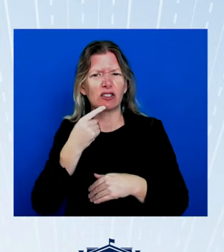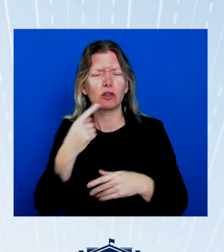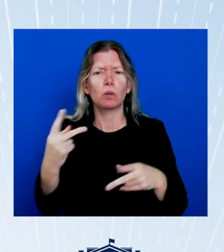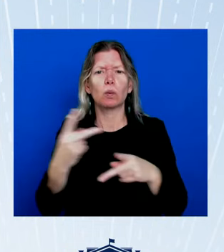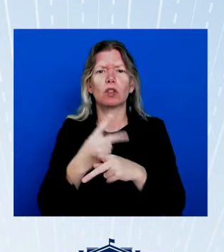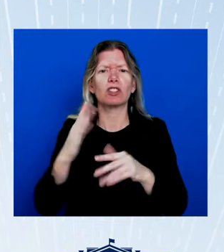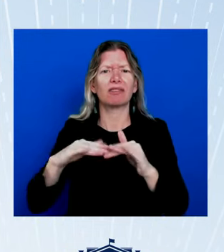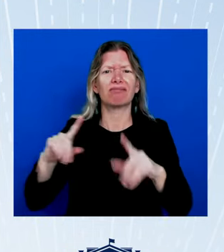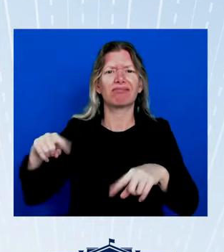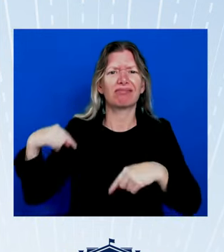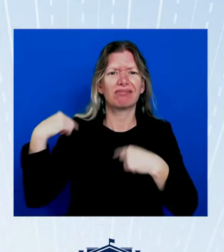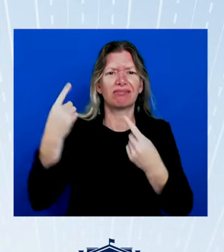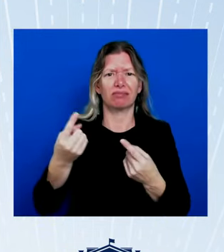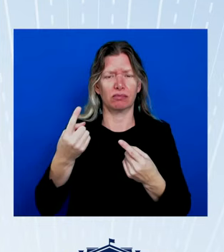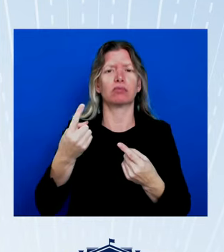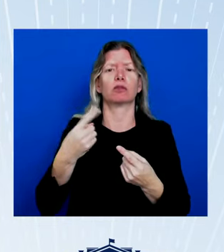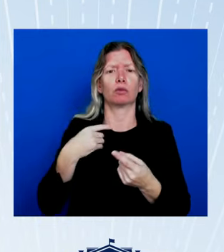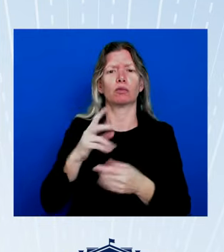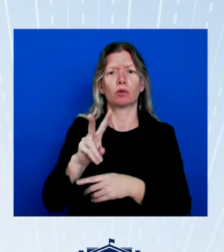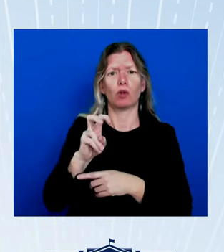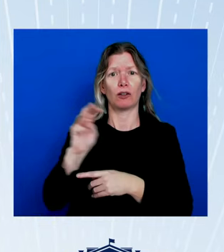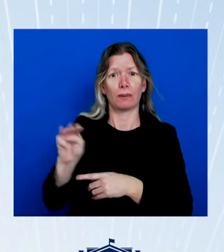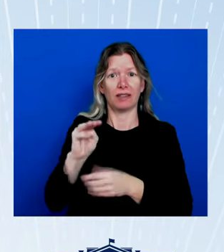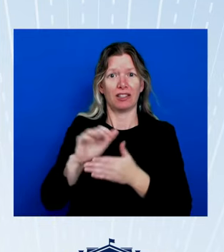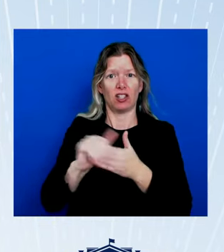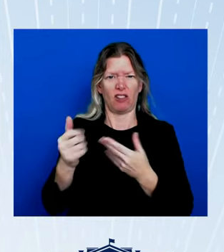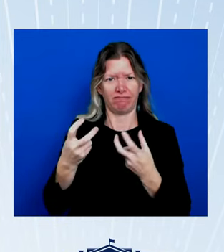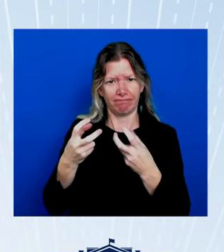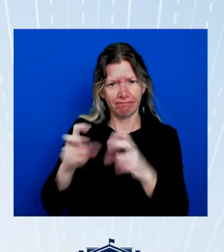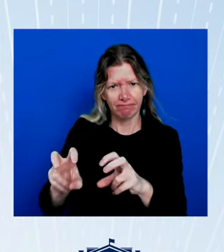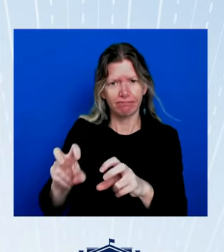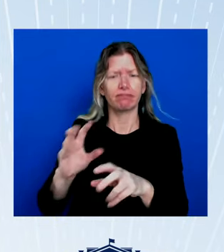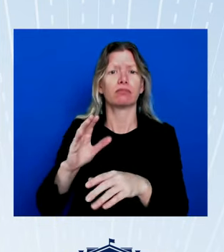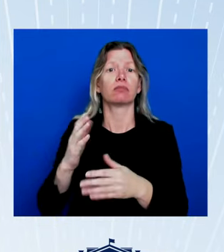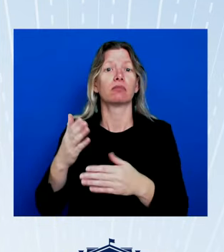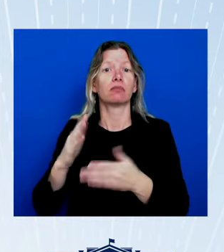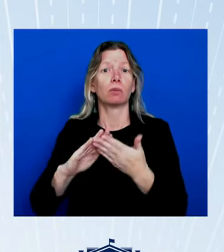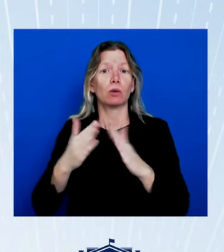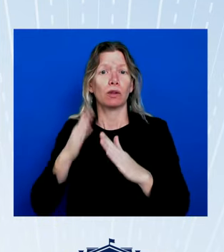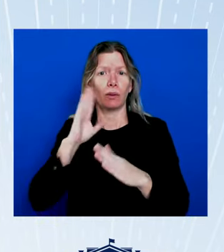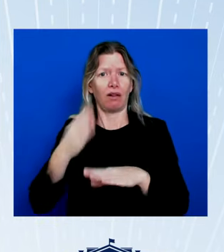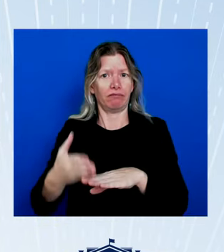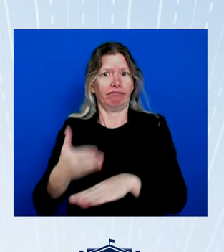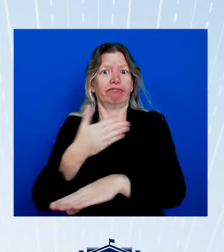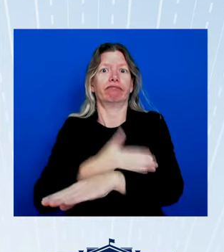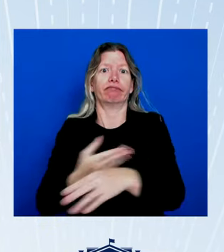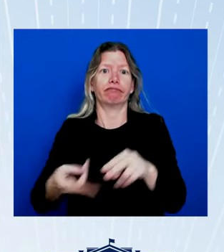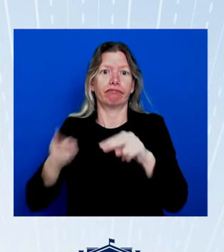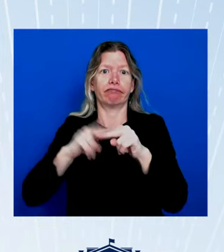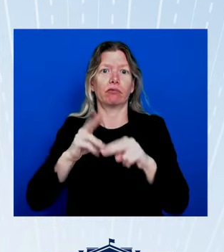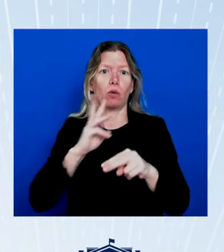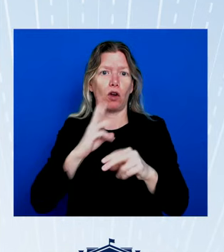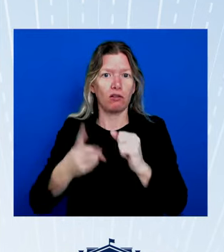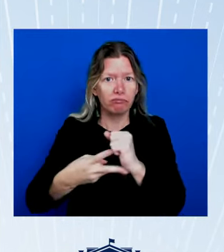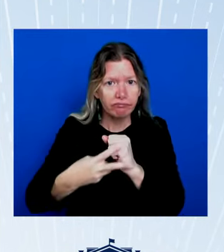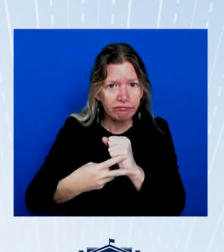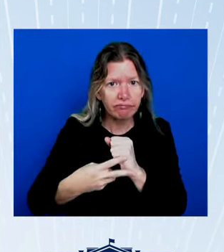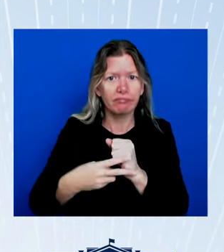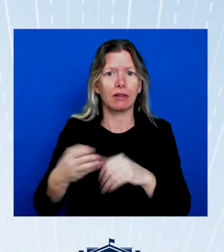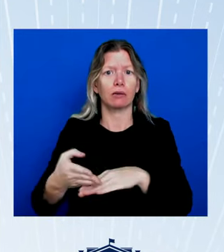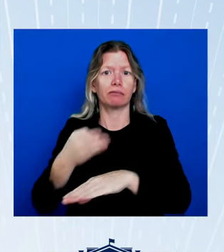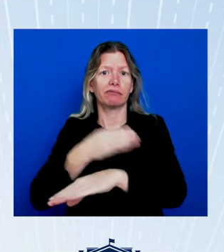only increase water conservation and improve water efficiency to advance the tribe's water resilience, but